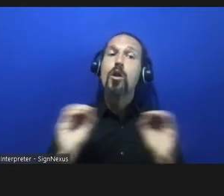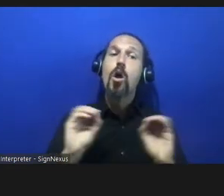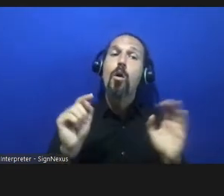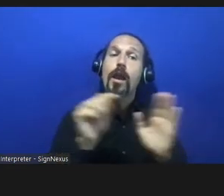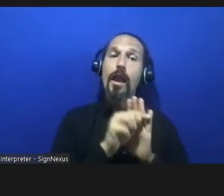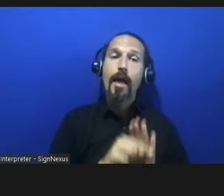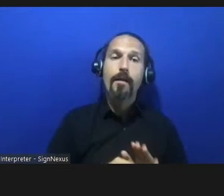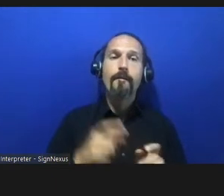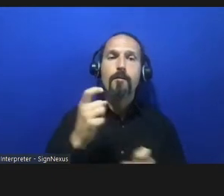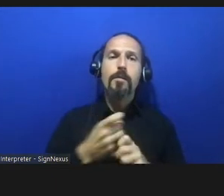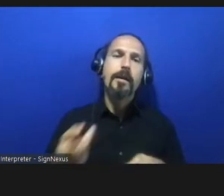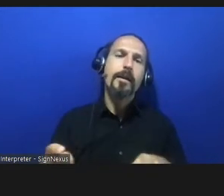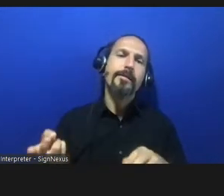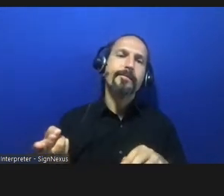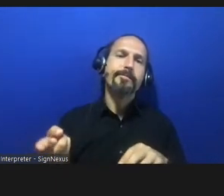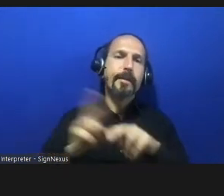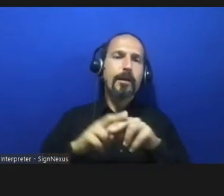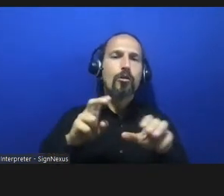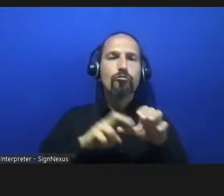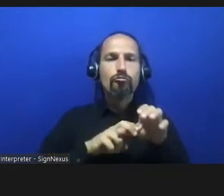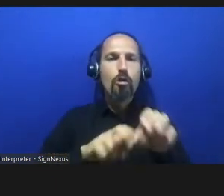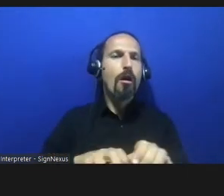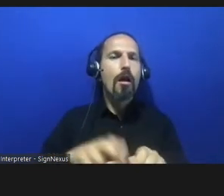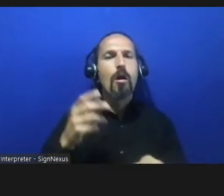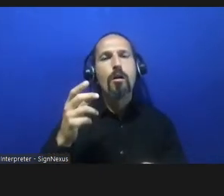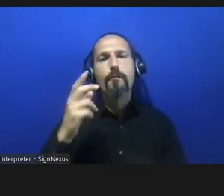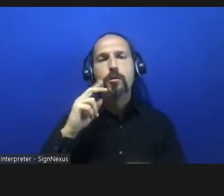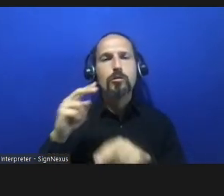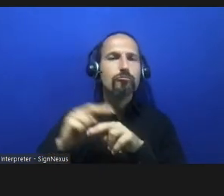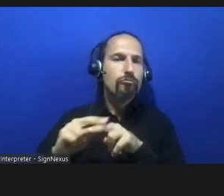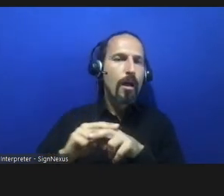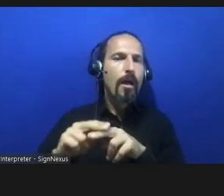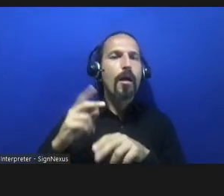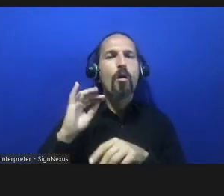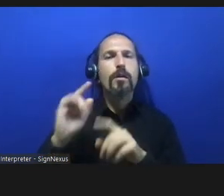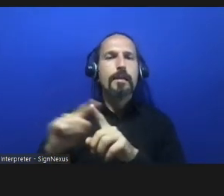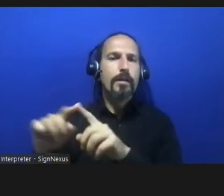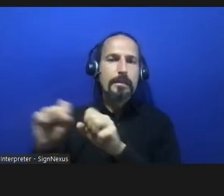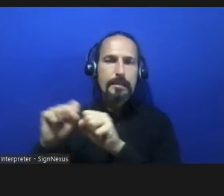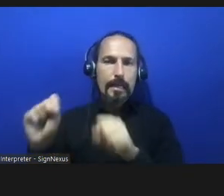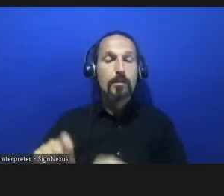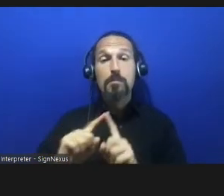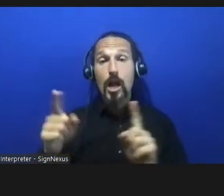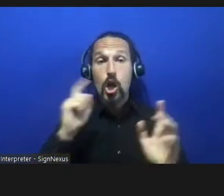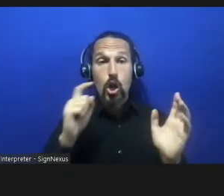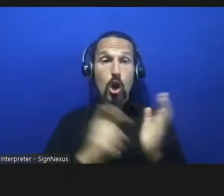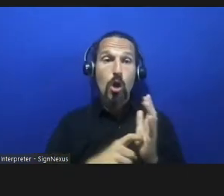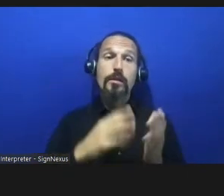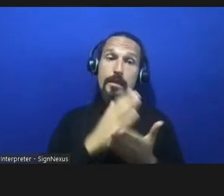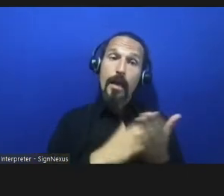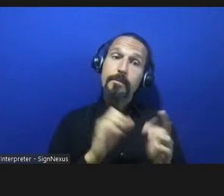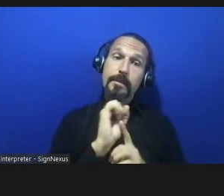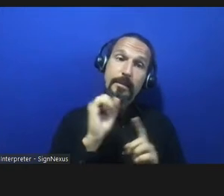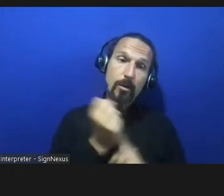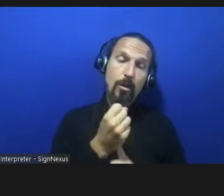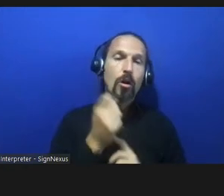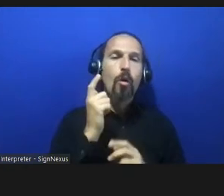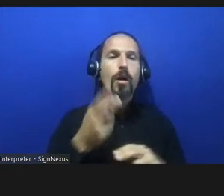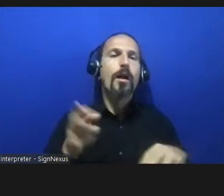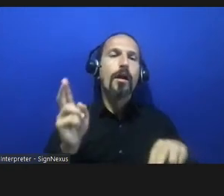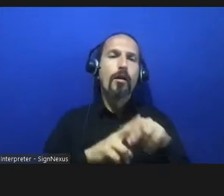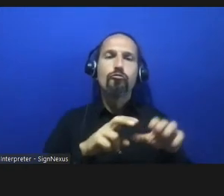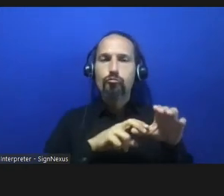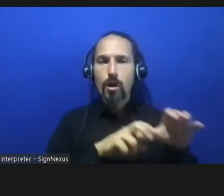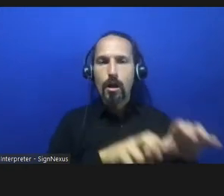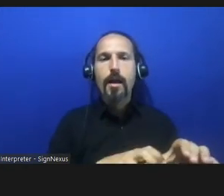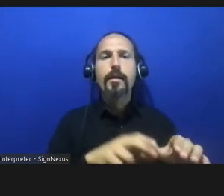increased ridership on any lines or transit stations we do see that some scenarios increase ridership could